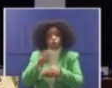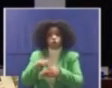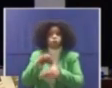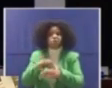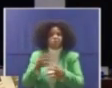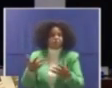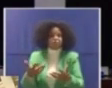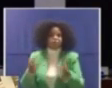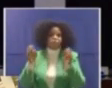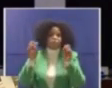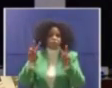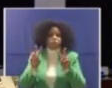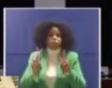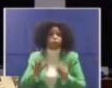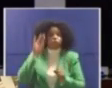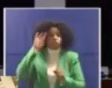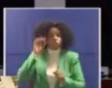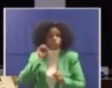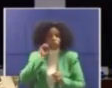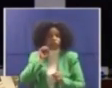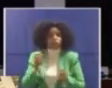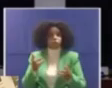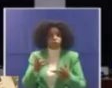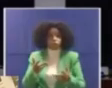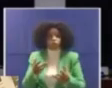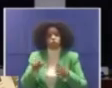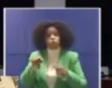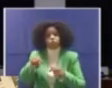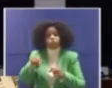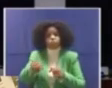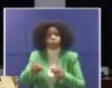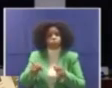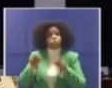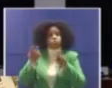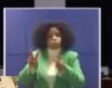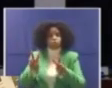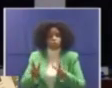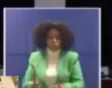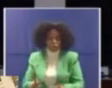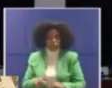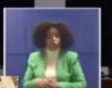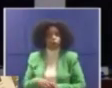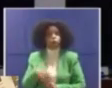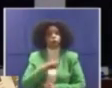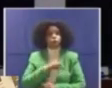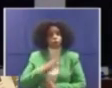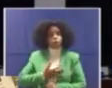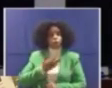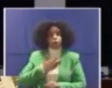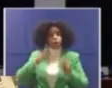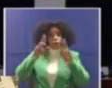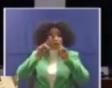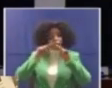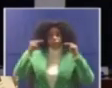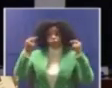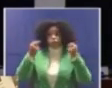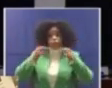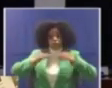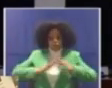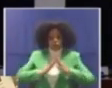The immediate task of the Special Envoy is to help the parties to the transitional government of national unity in South